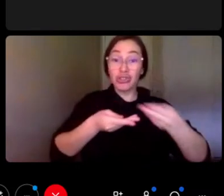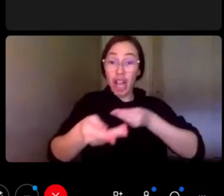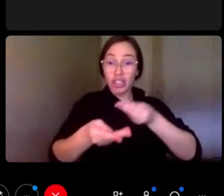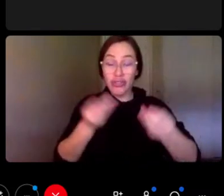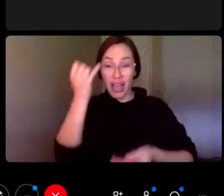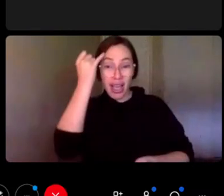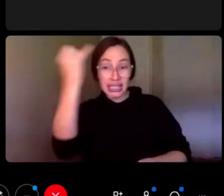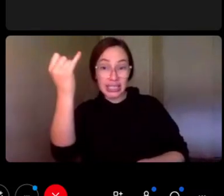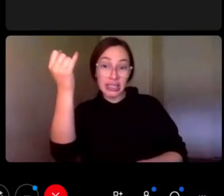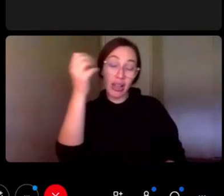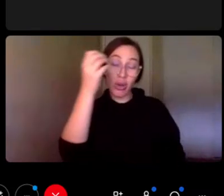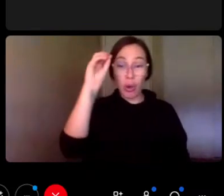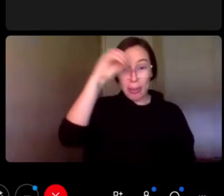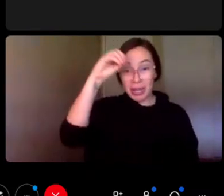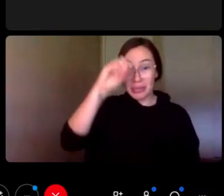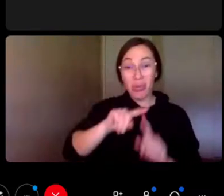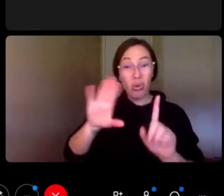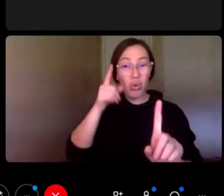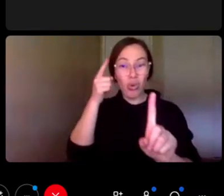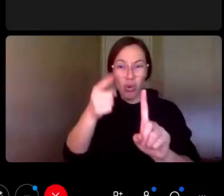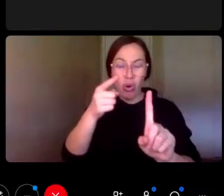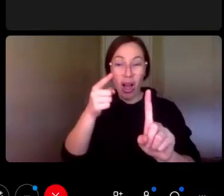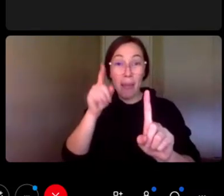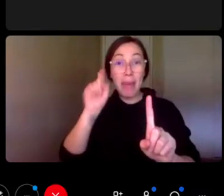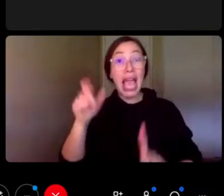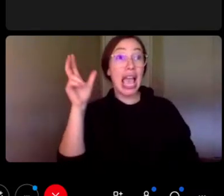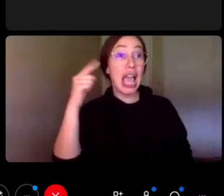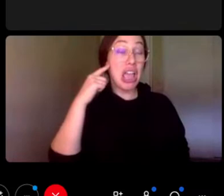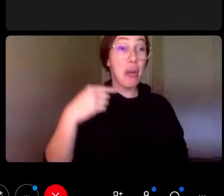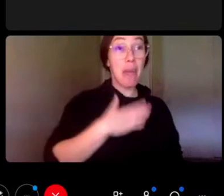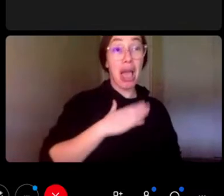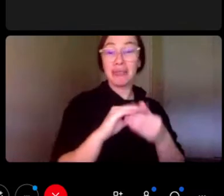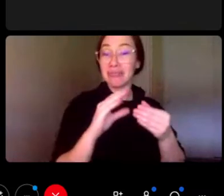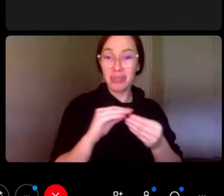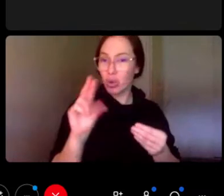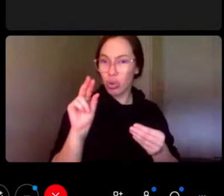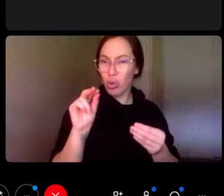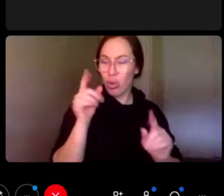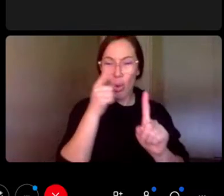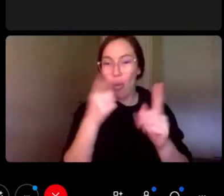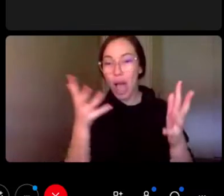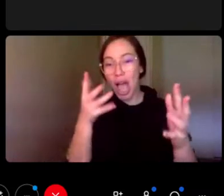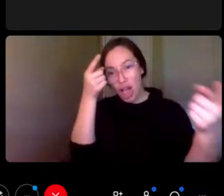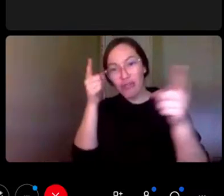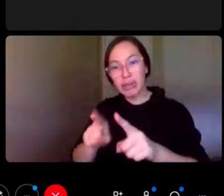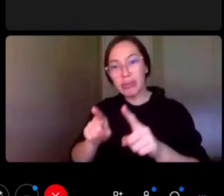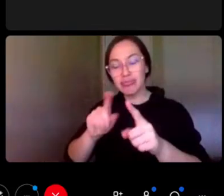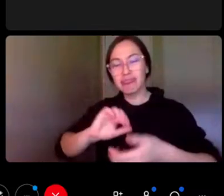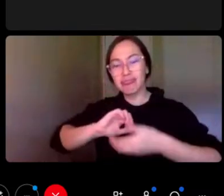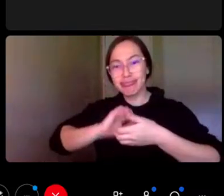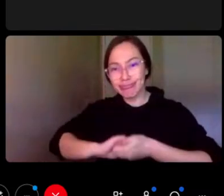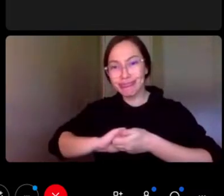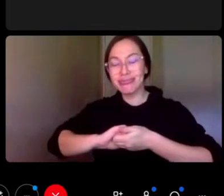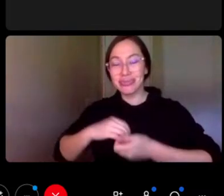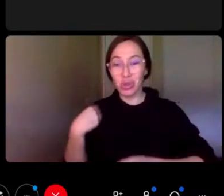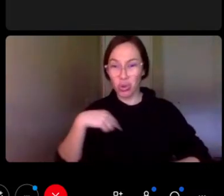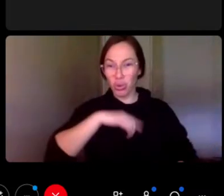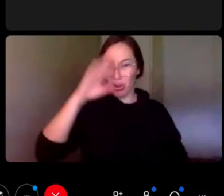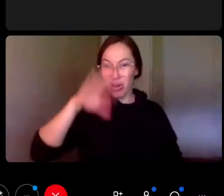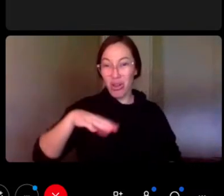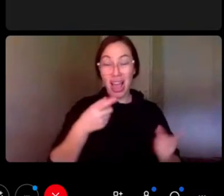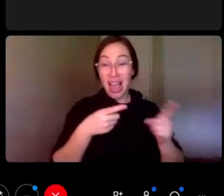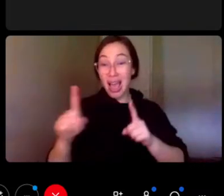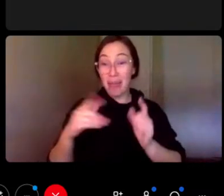opinions, but your goal in that isn't to be heard. Your goal is to reach agreement. And two, we know that what happens